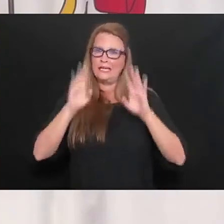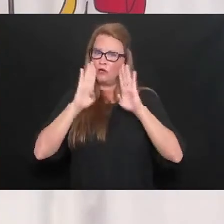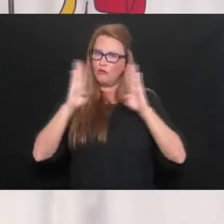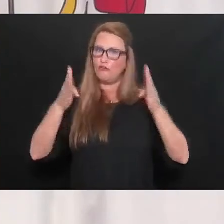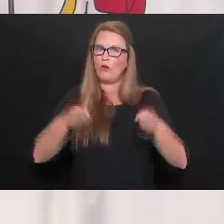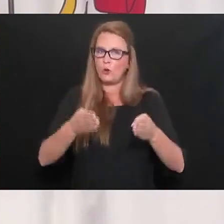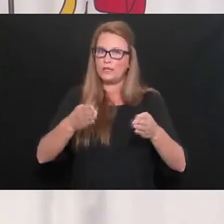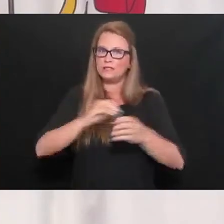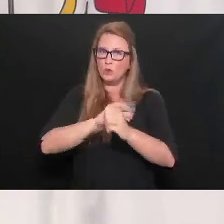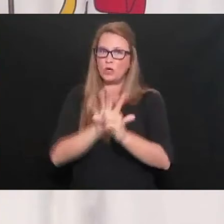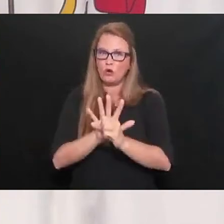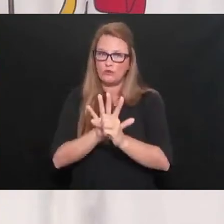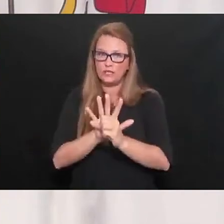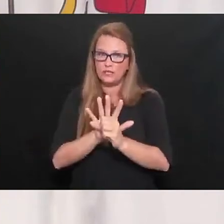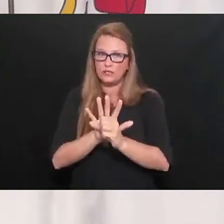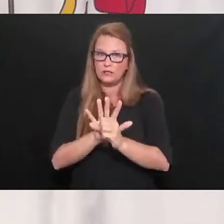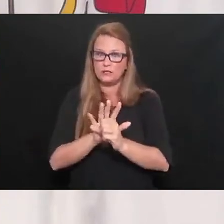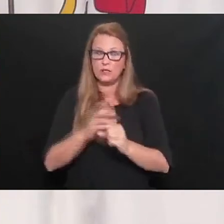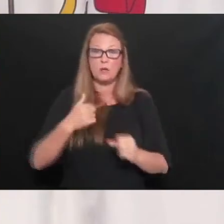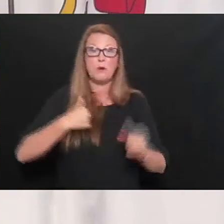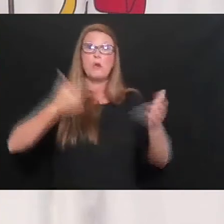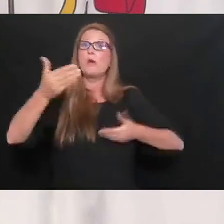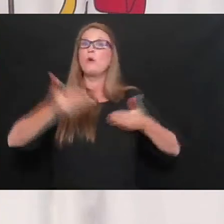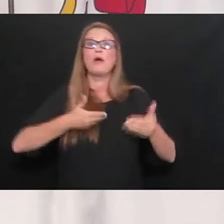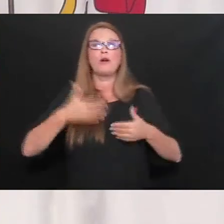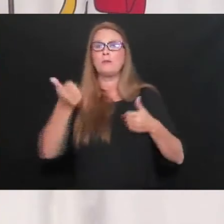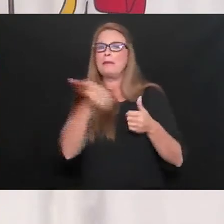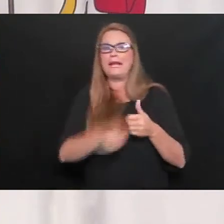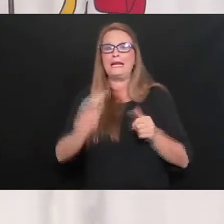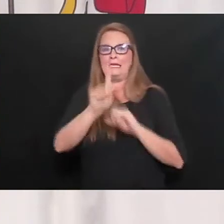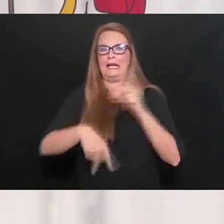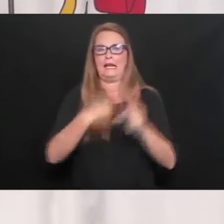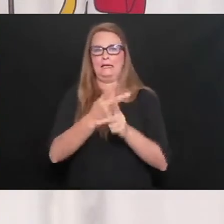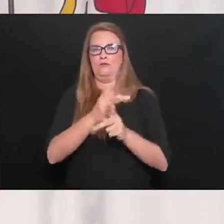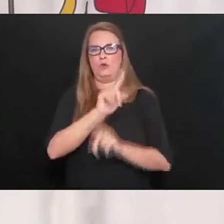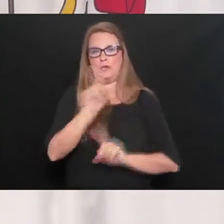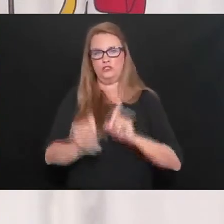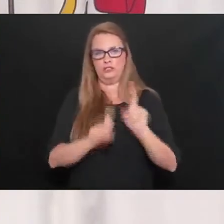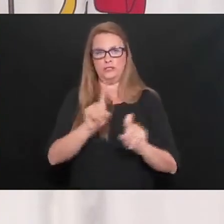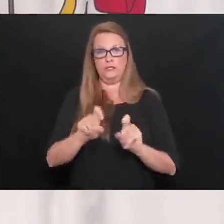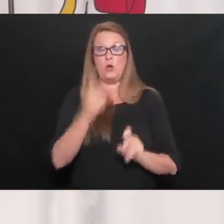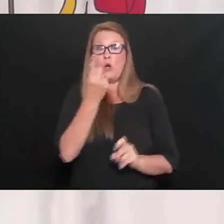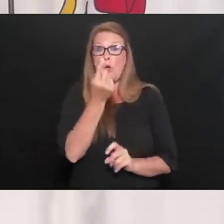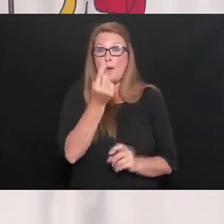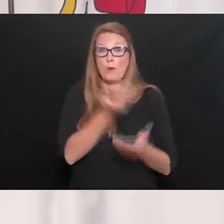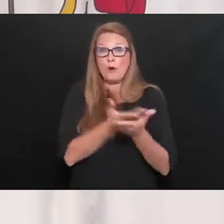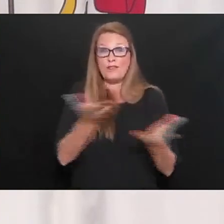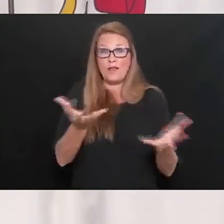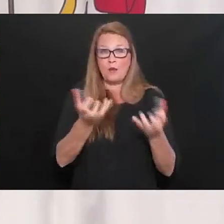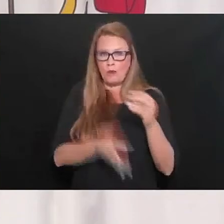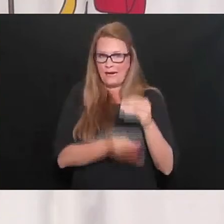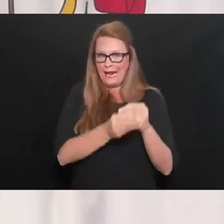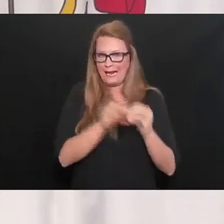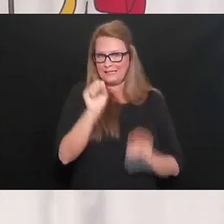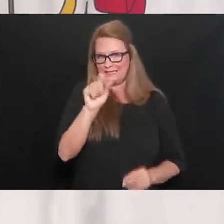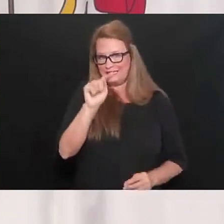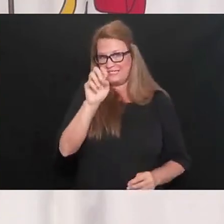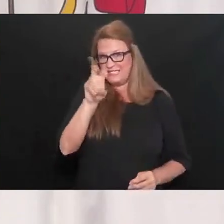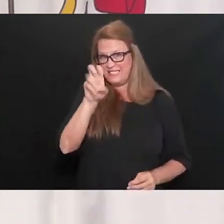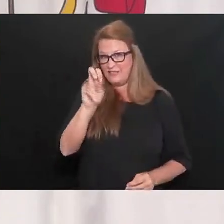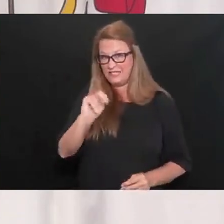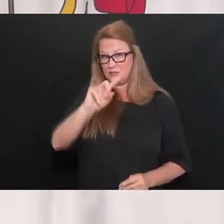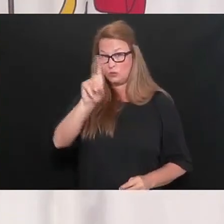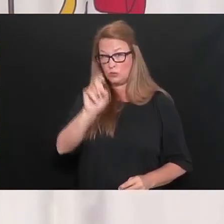COVID briefing. But we welcome those questions. And the only other thing I'd like to add to Stephen's question is just, Stephen, I don't